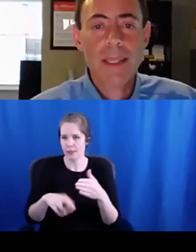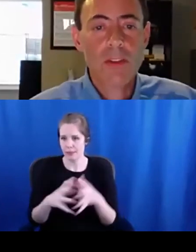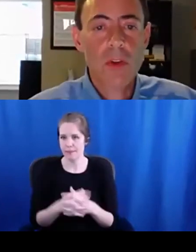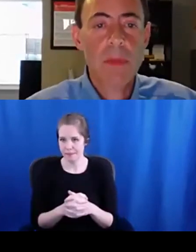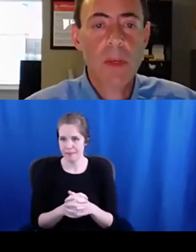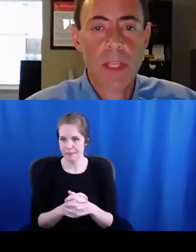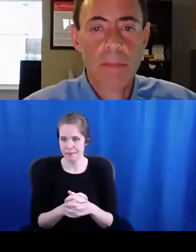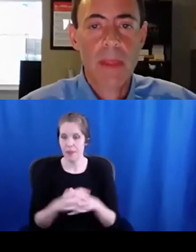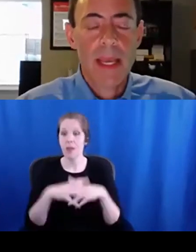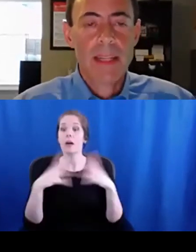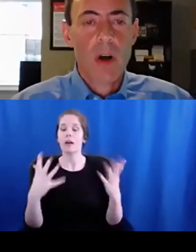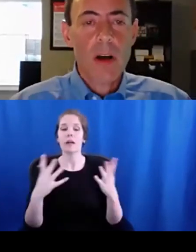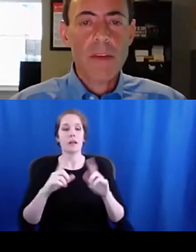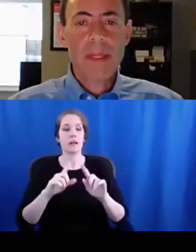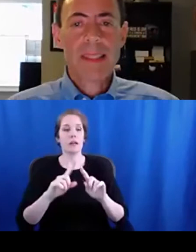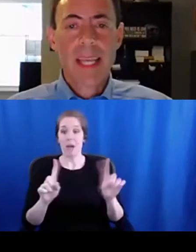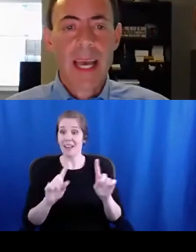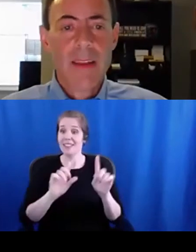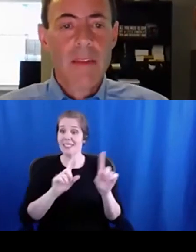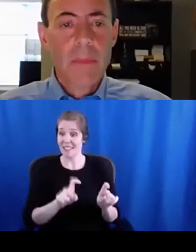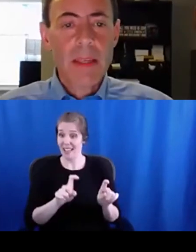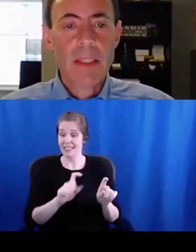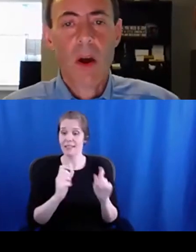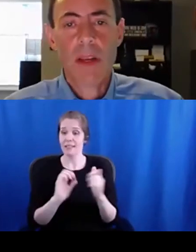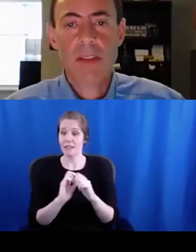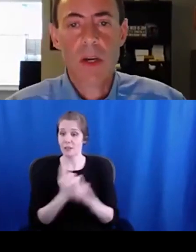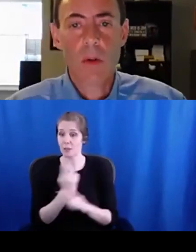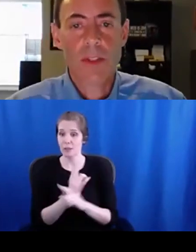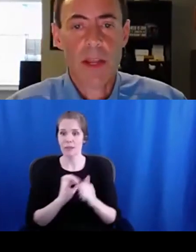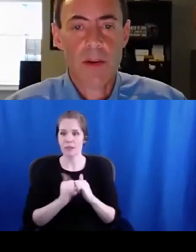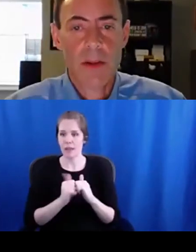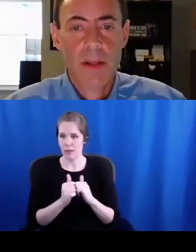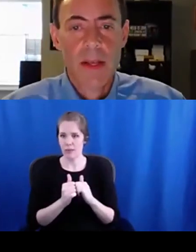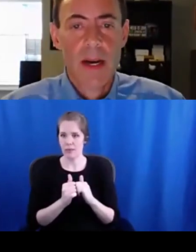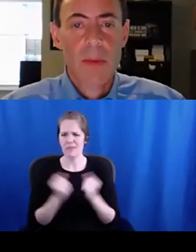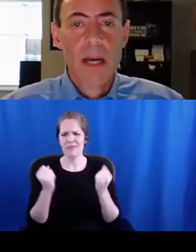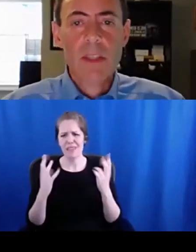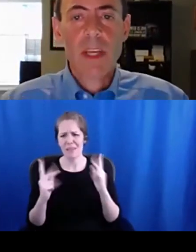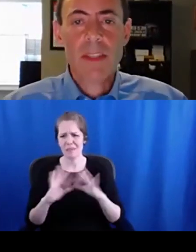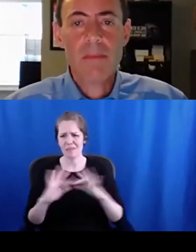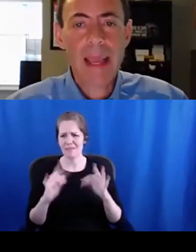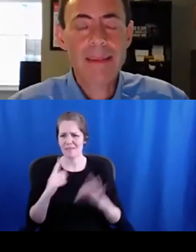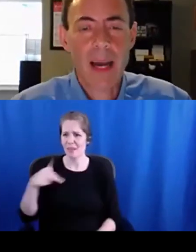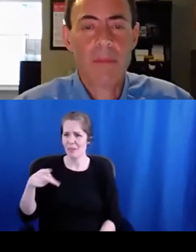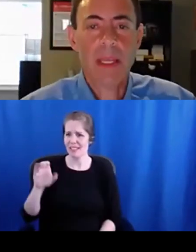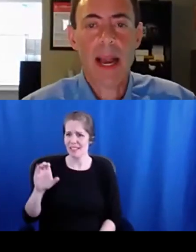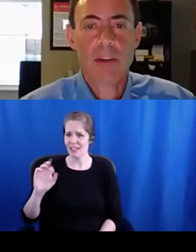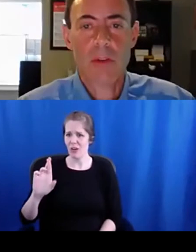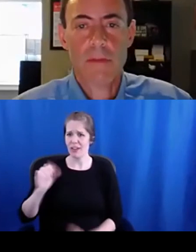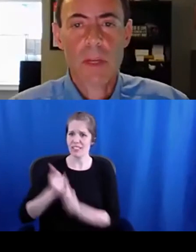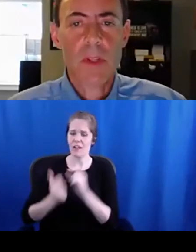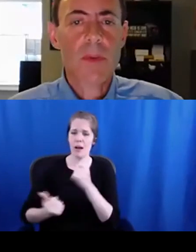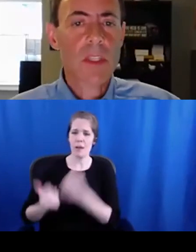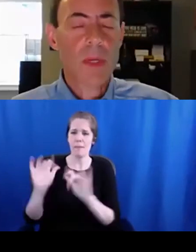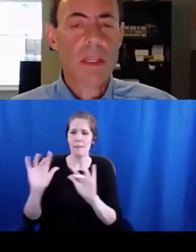what tests should we be using. It's often been said that PCR is the gold standard. But I'll suggest it may not be actually,